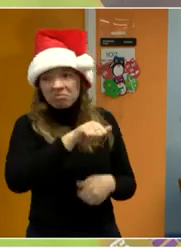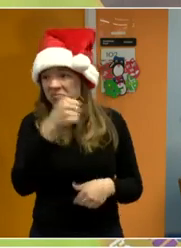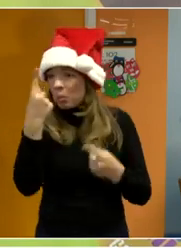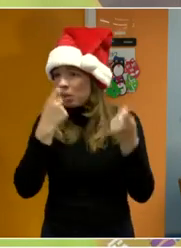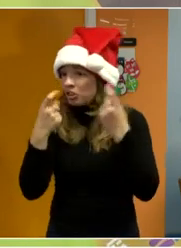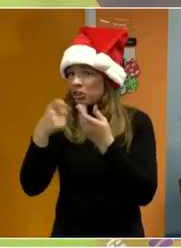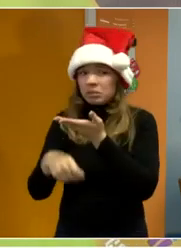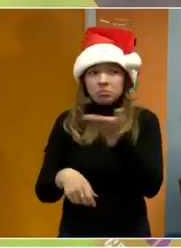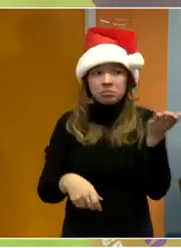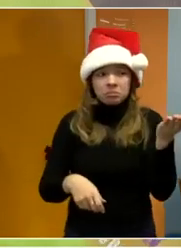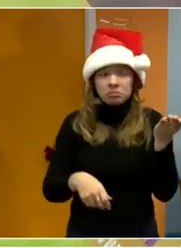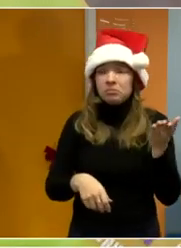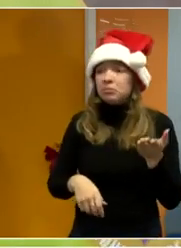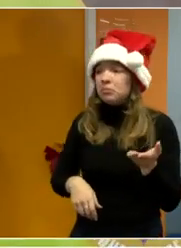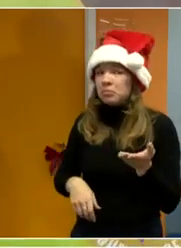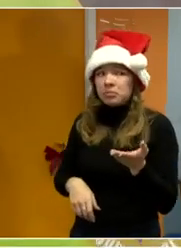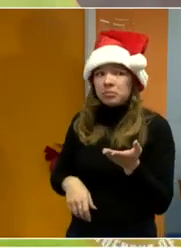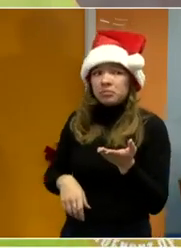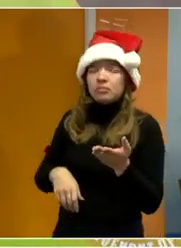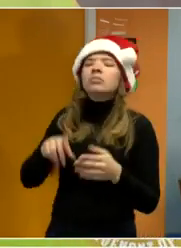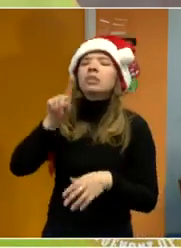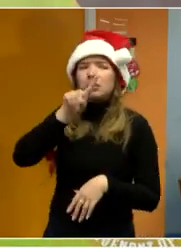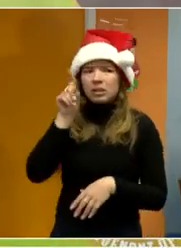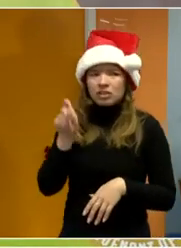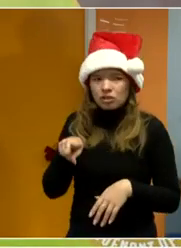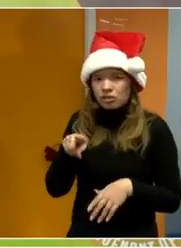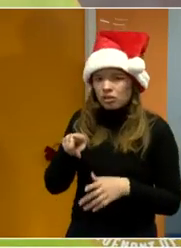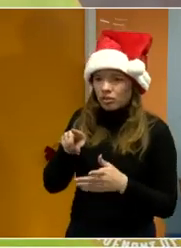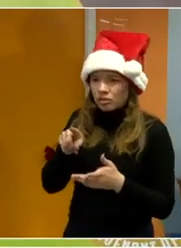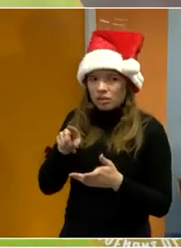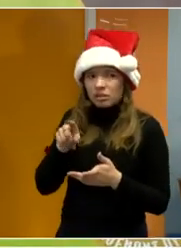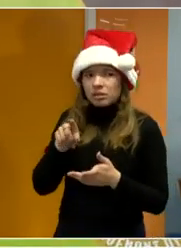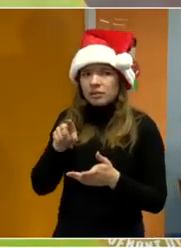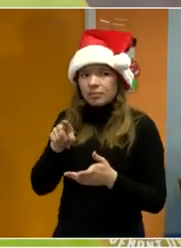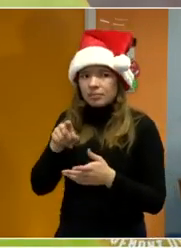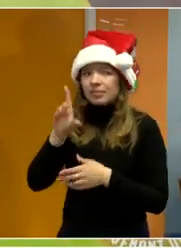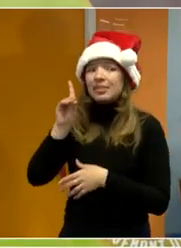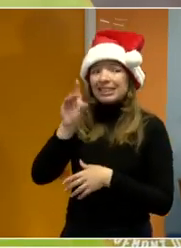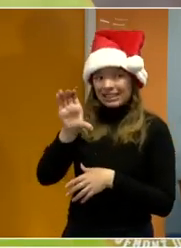Yes. My question is, I'm an ex-DYRS youth, so I just wanted to say,